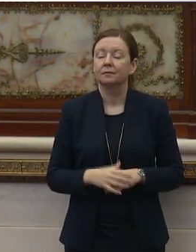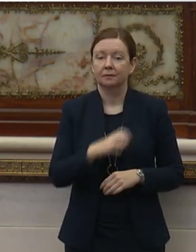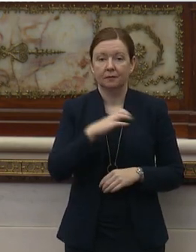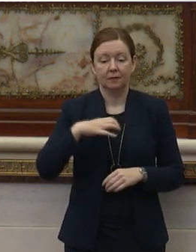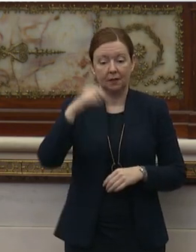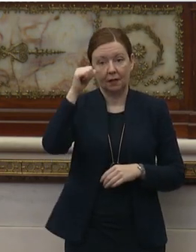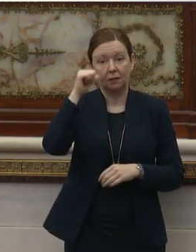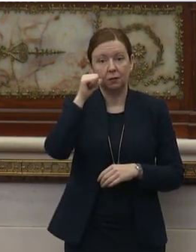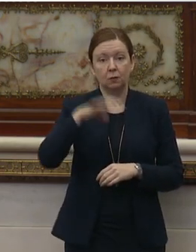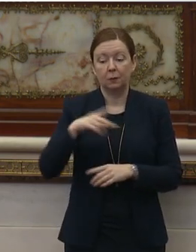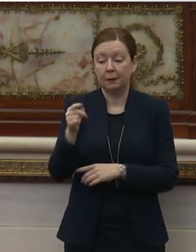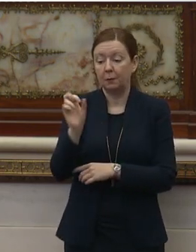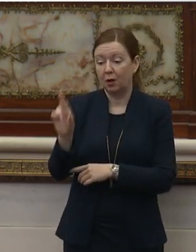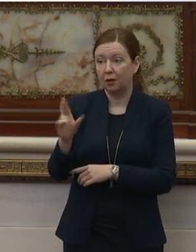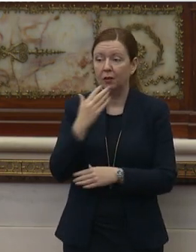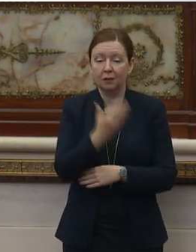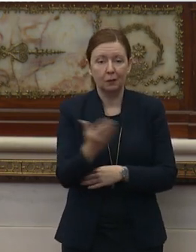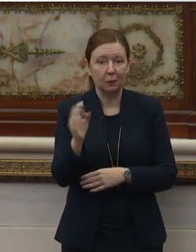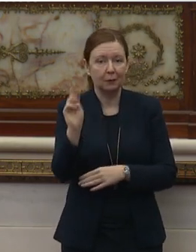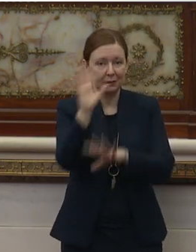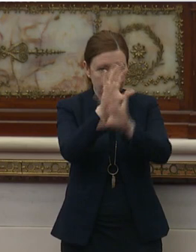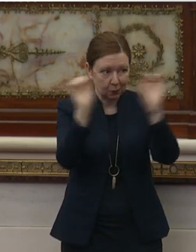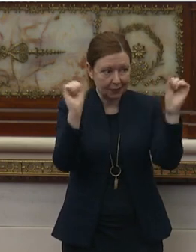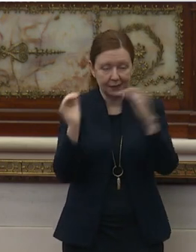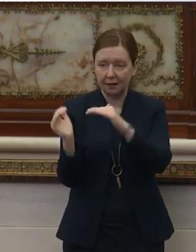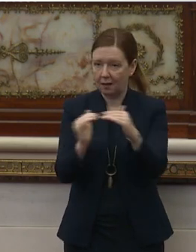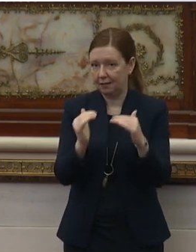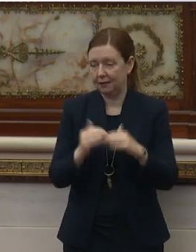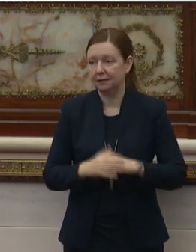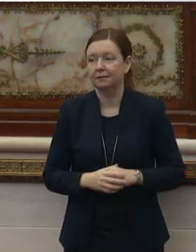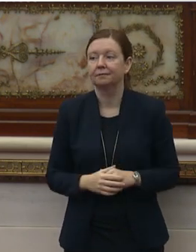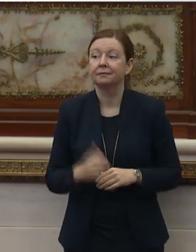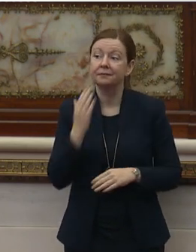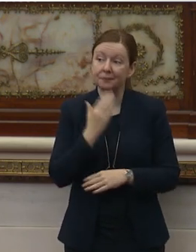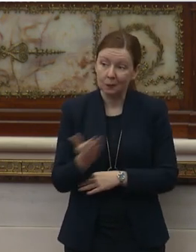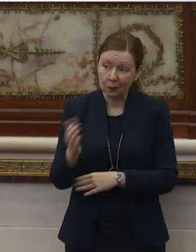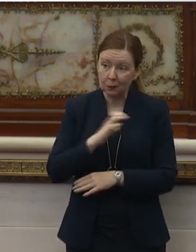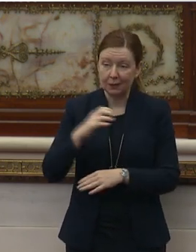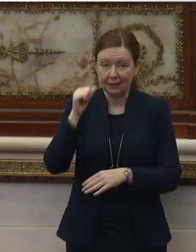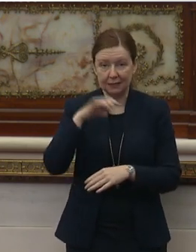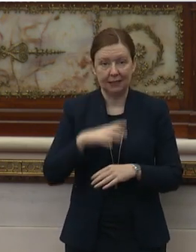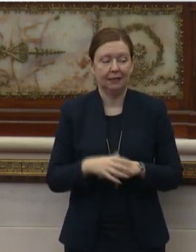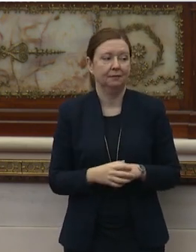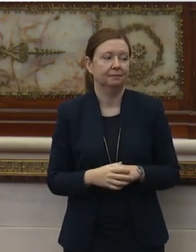Councilwoman Parker. Good morning, Mr. President and colleagues. Good morning, Council Lady.